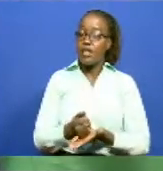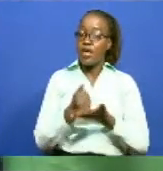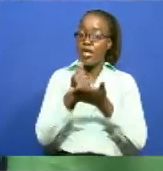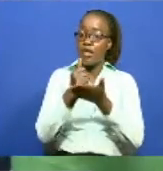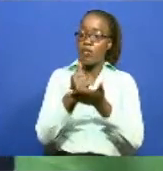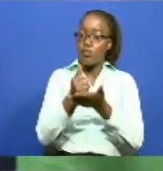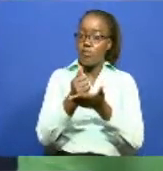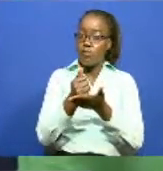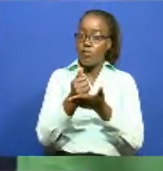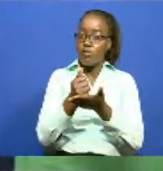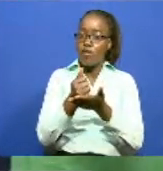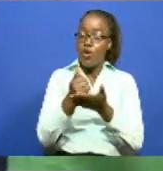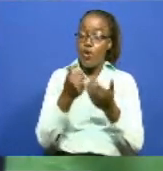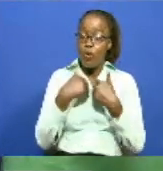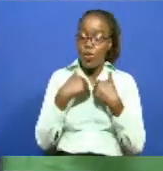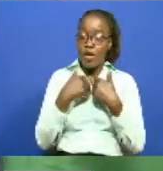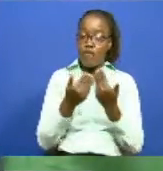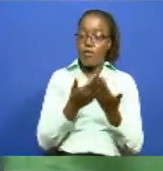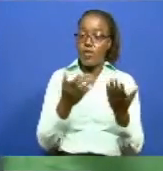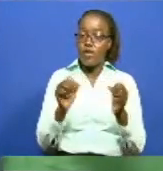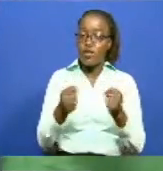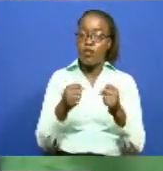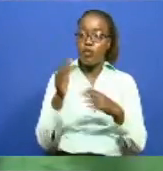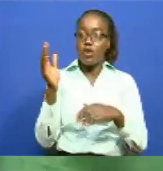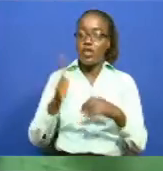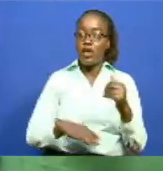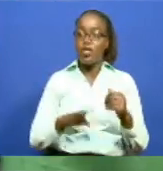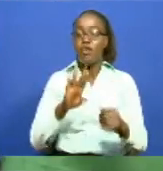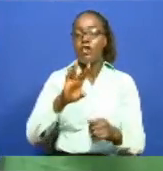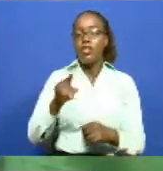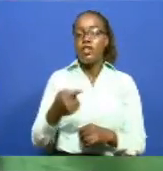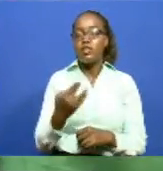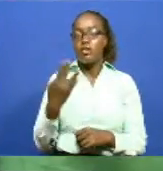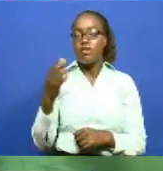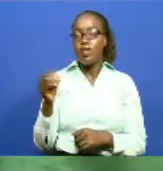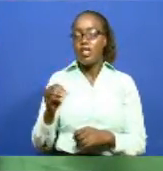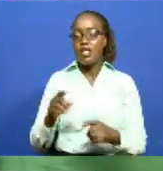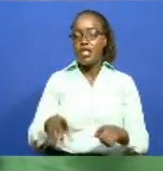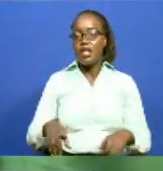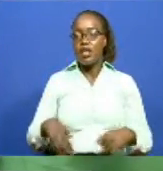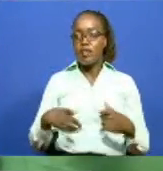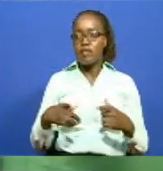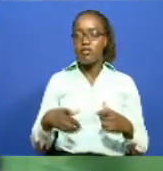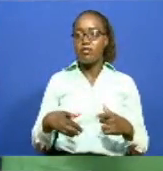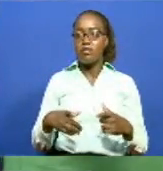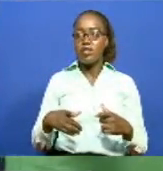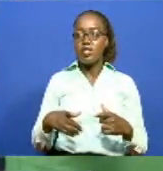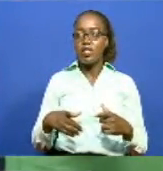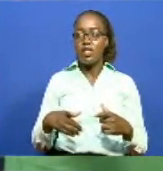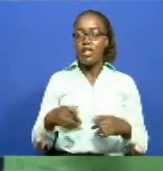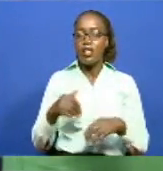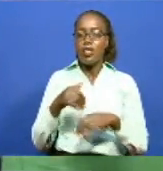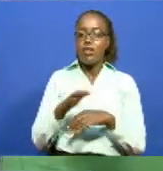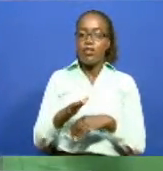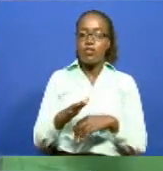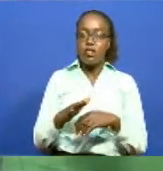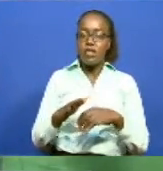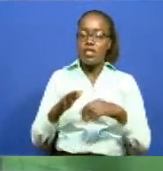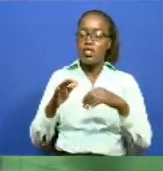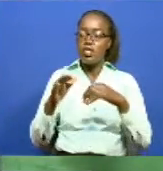place, we have saved more than 4,400 lives. That works to about 86%